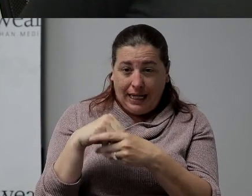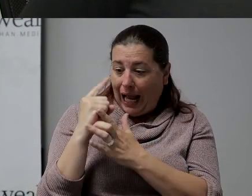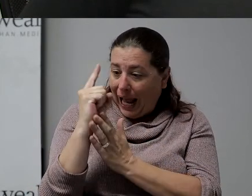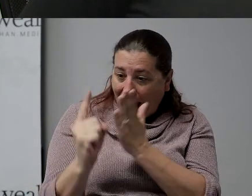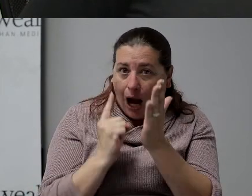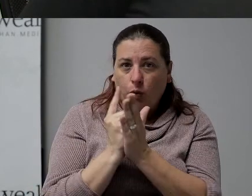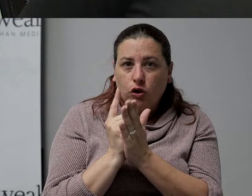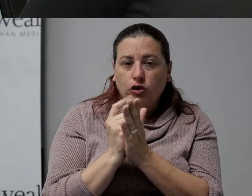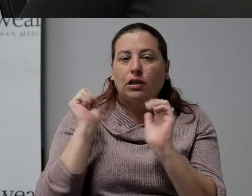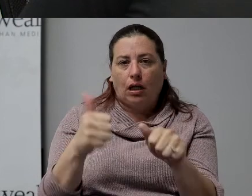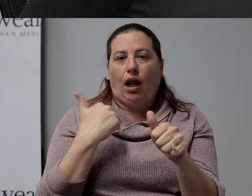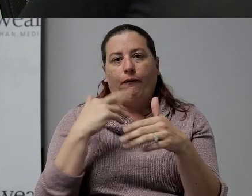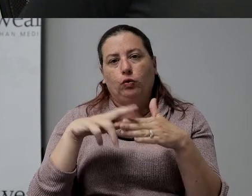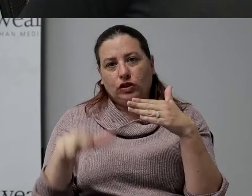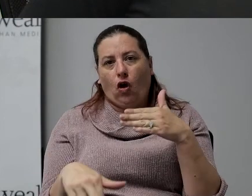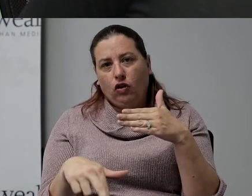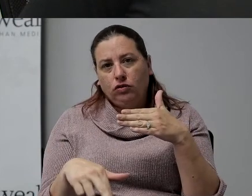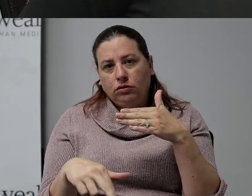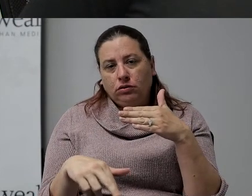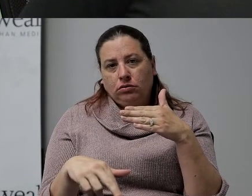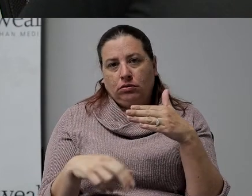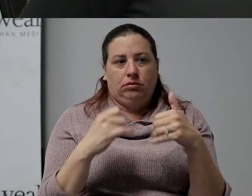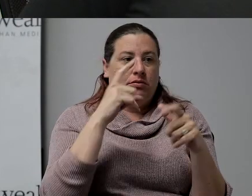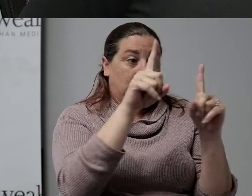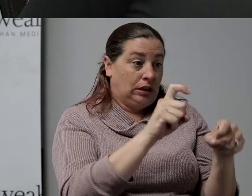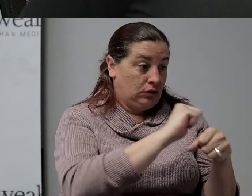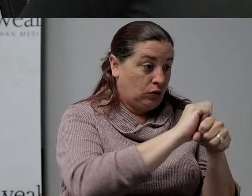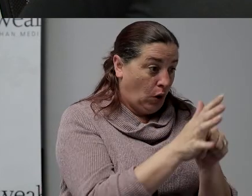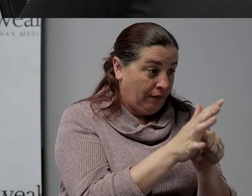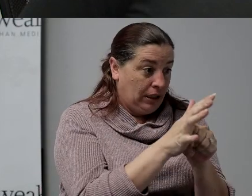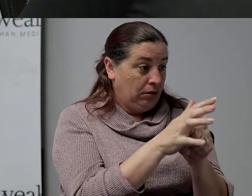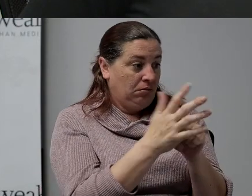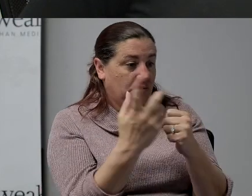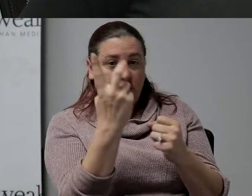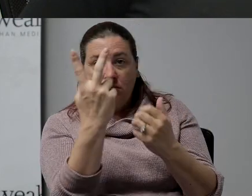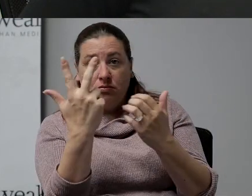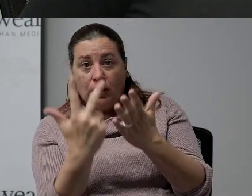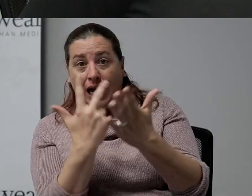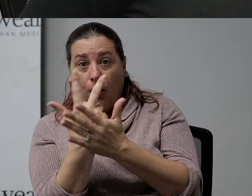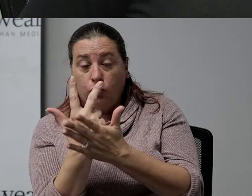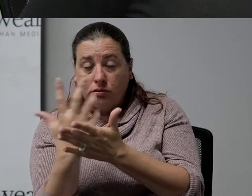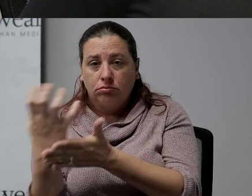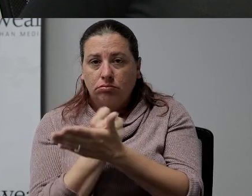having the results back in hours and being able to process up to 40